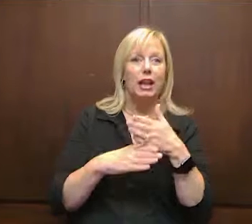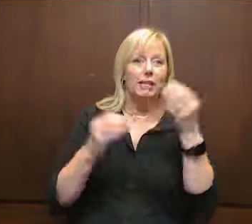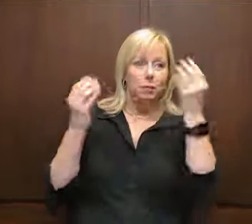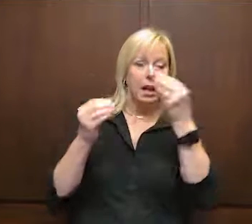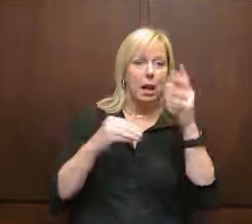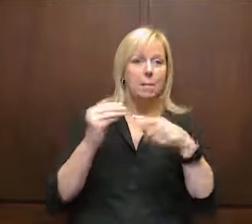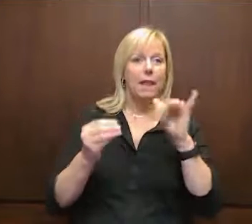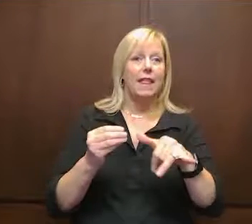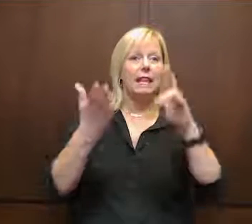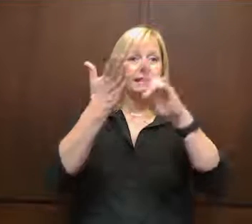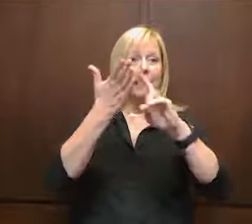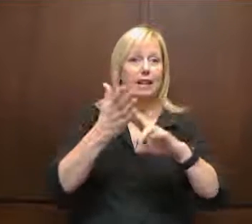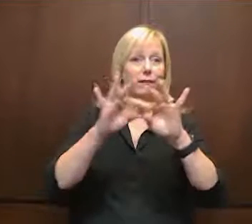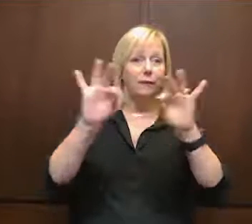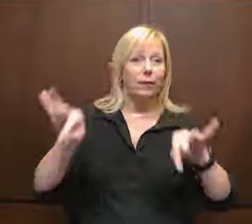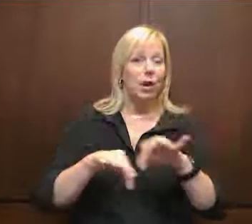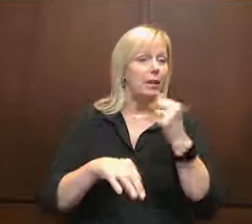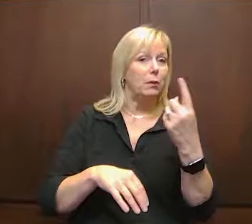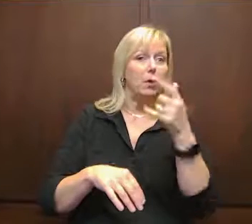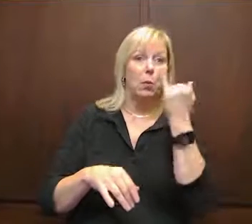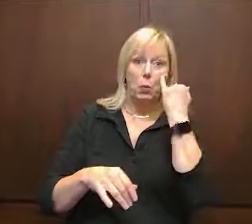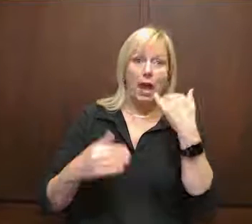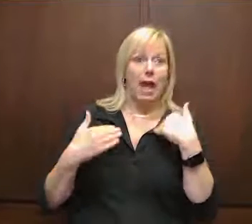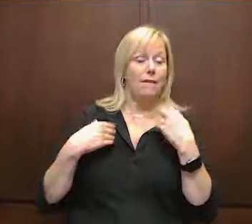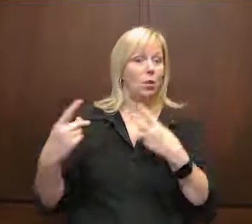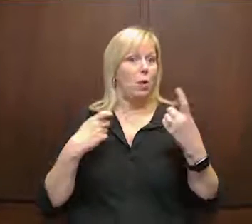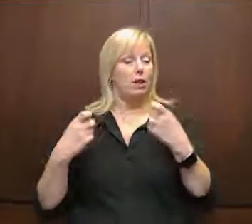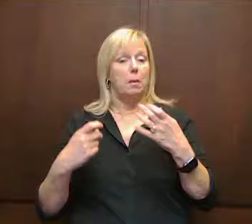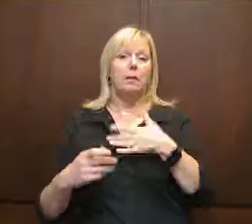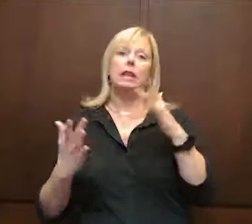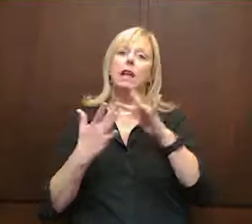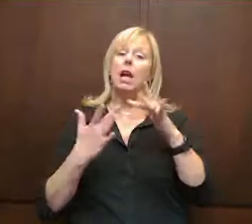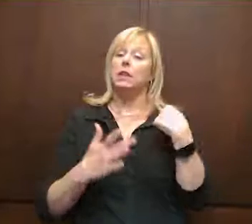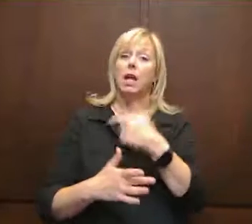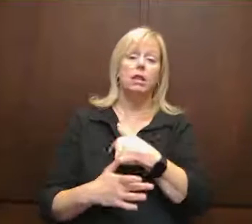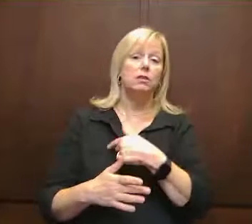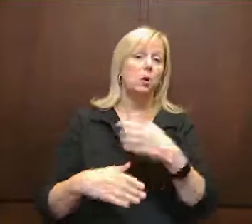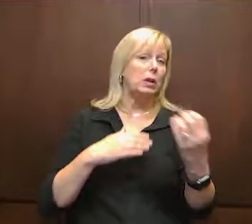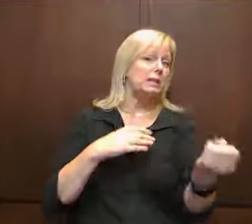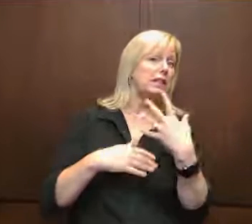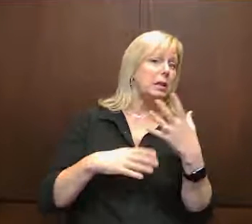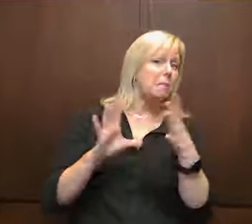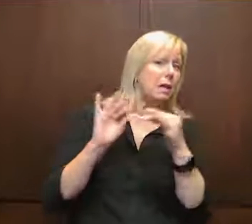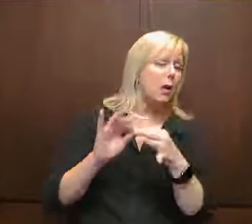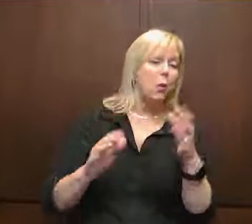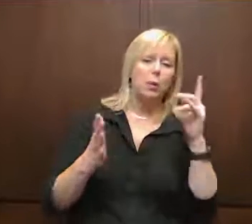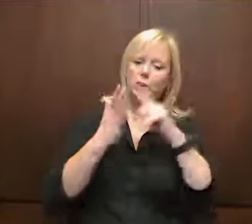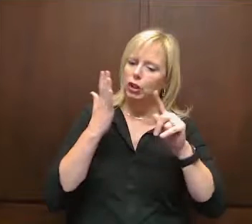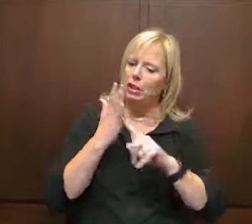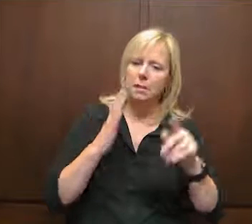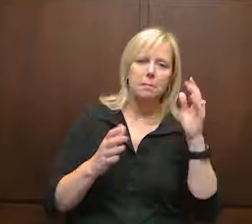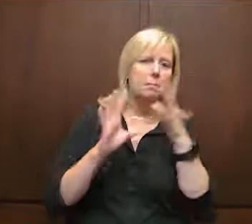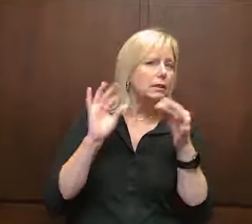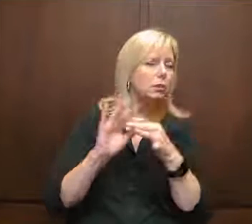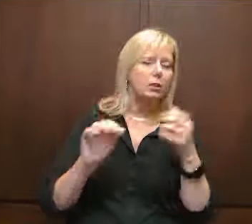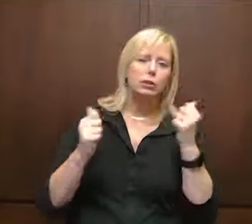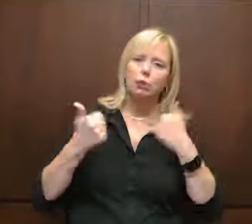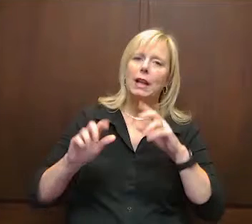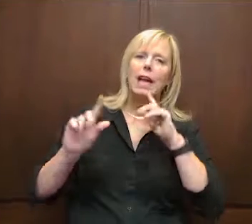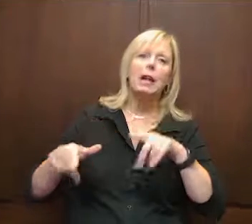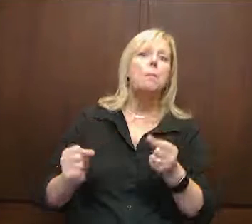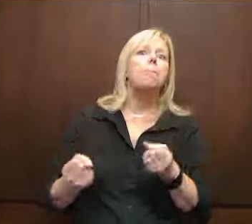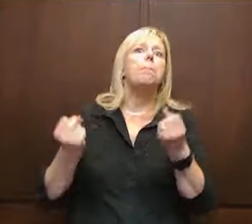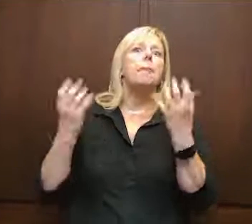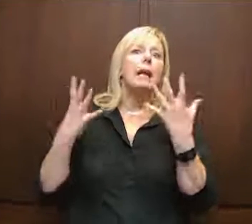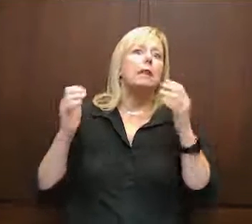about that sign-up form. If anybody's got any questions, as I said, contact us, send us a message. We check all these messages. We try to answer as many of them